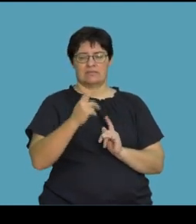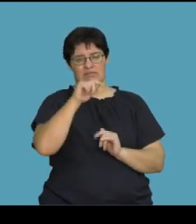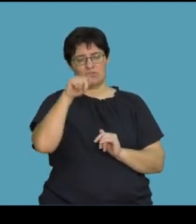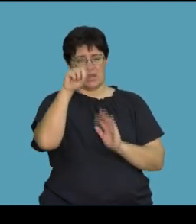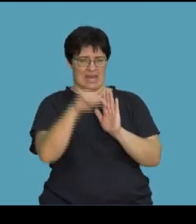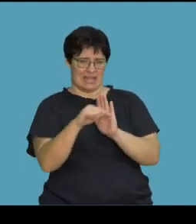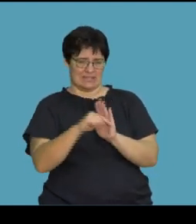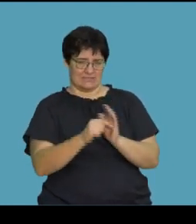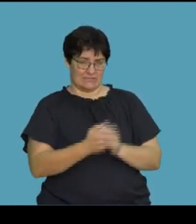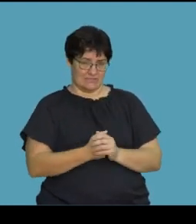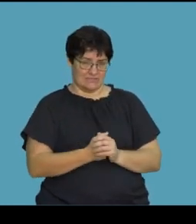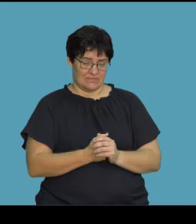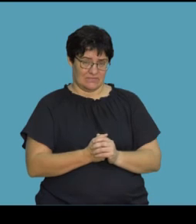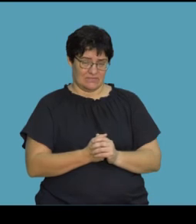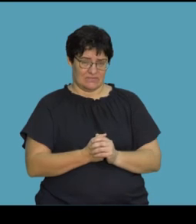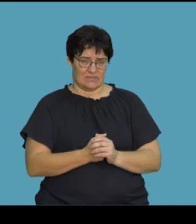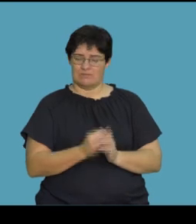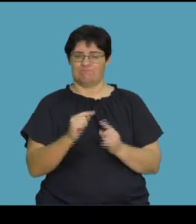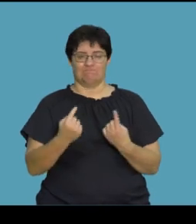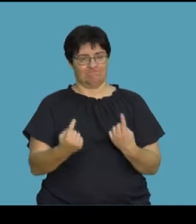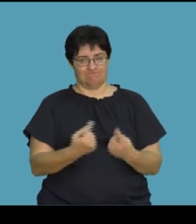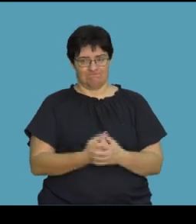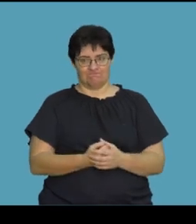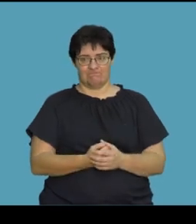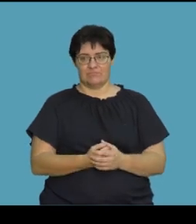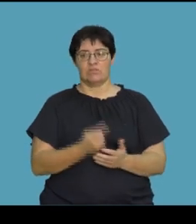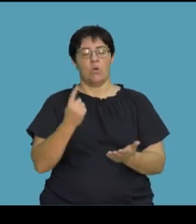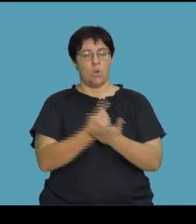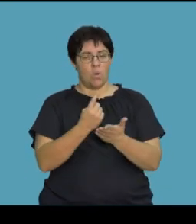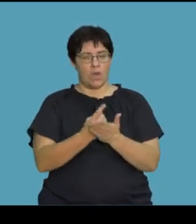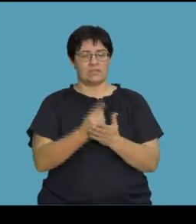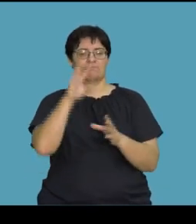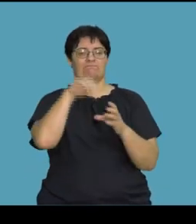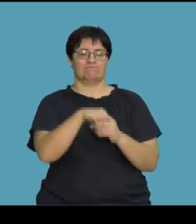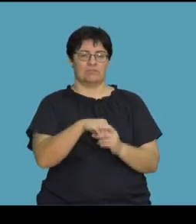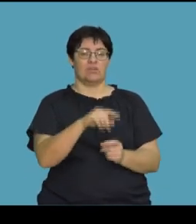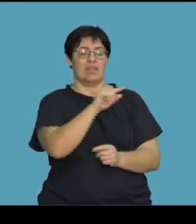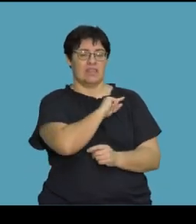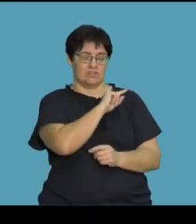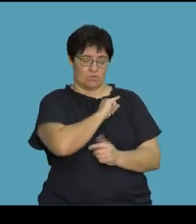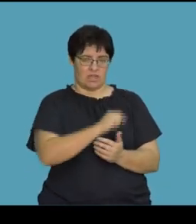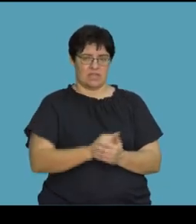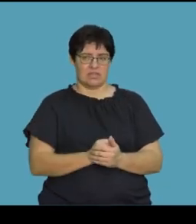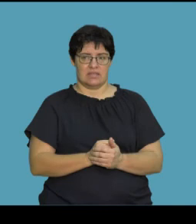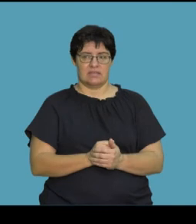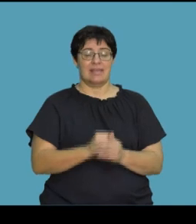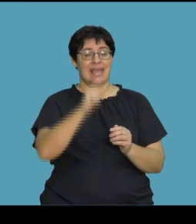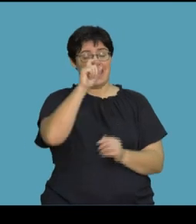a square root that is negative, which is not defined. So you always need to conclude, and then